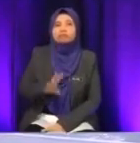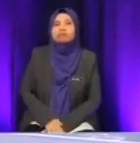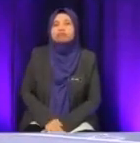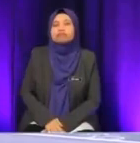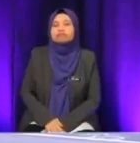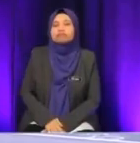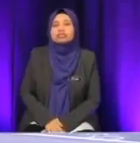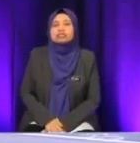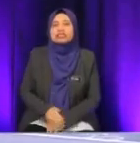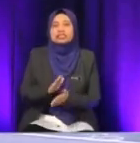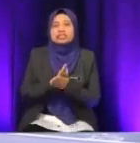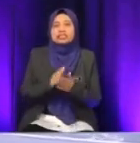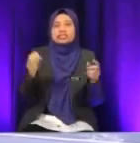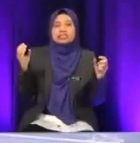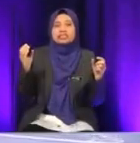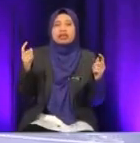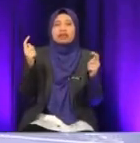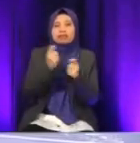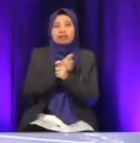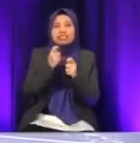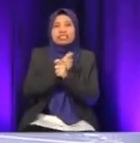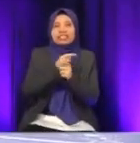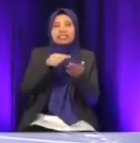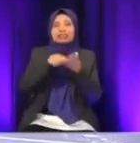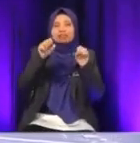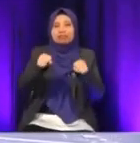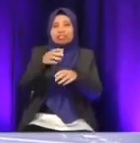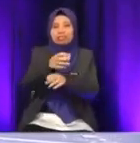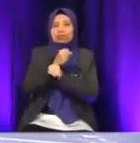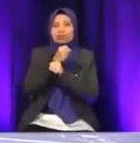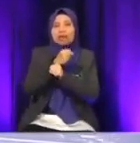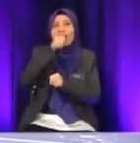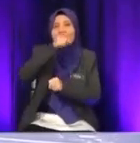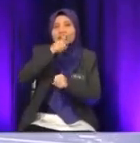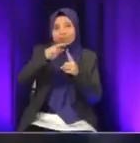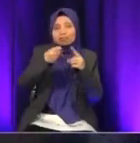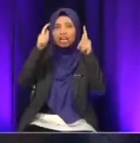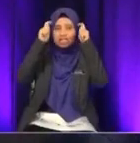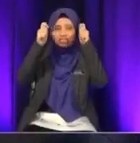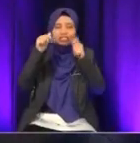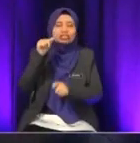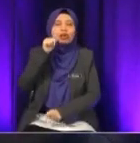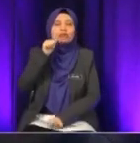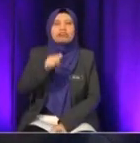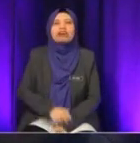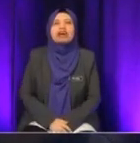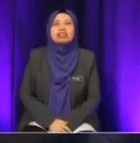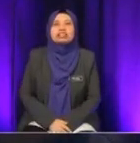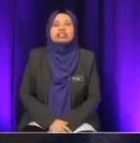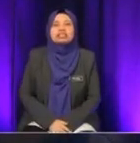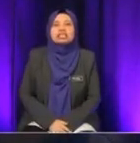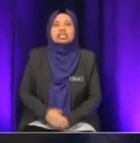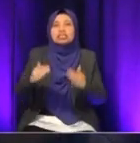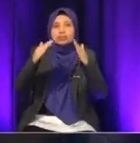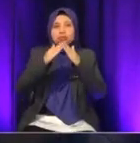right now, so the competition for the ice cream voucher is very tight. Yes, it's a tie. Okay. All right. With that, people at home,